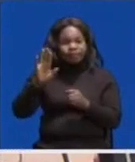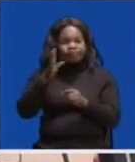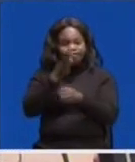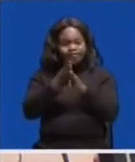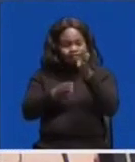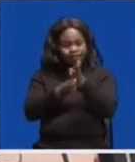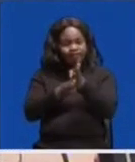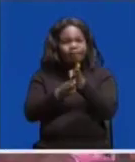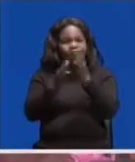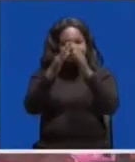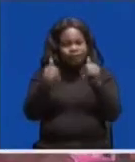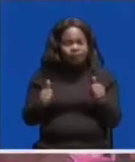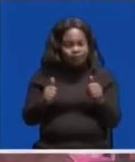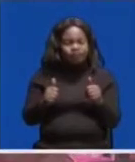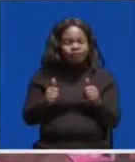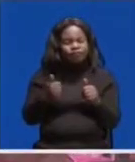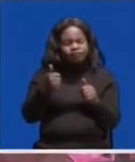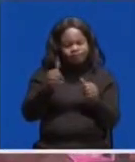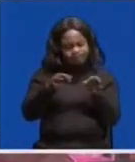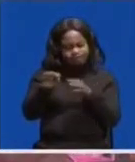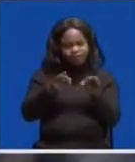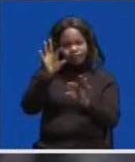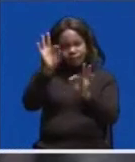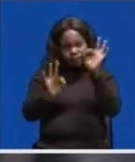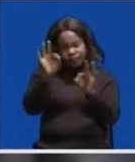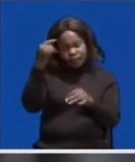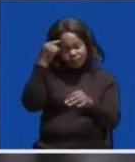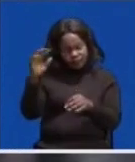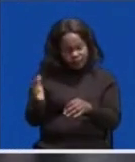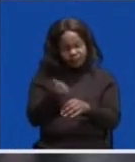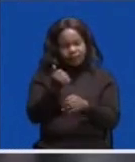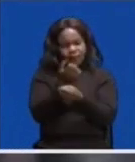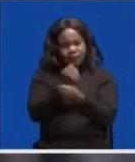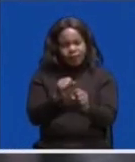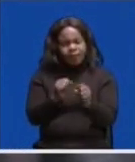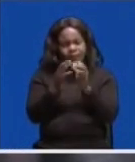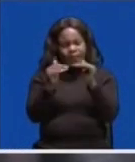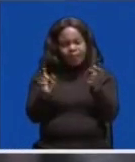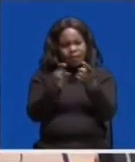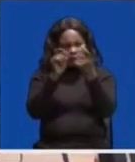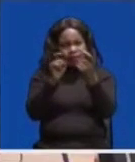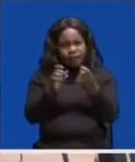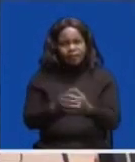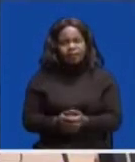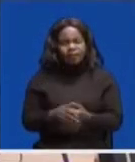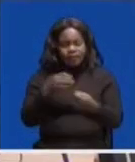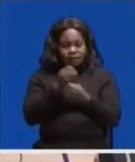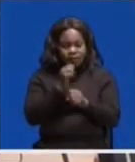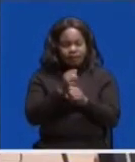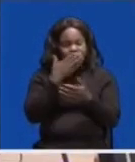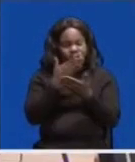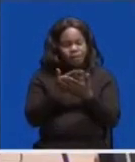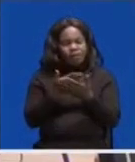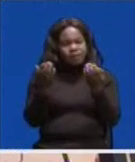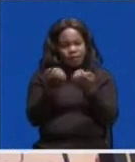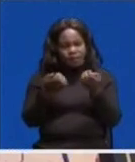Mwale, explains measures government is taking to address the housing challenge. In order to create and strengthen the enabling environment for